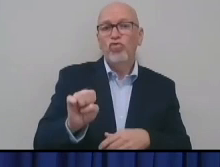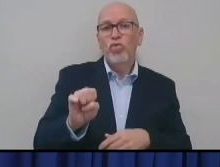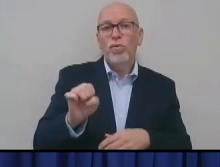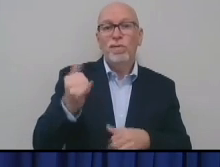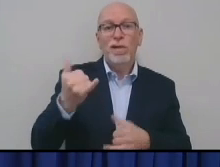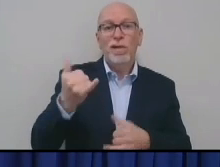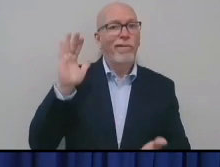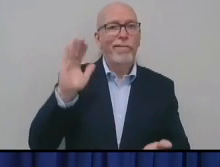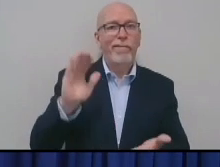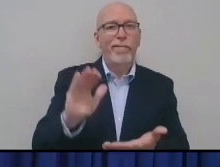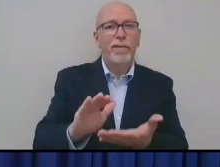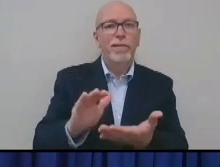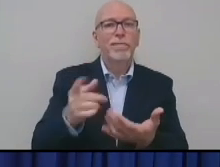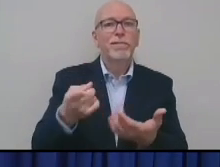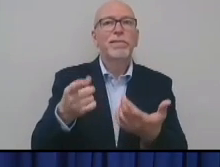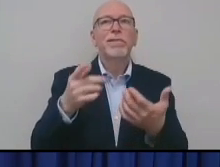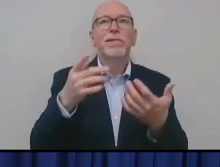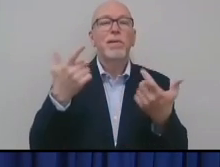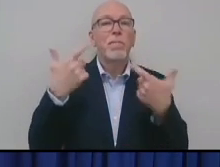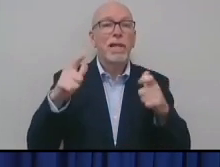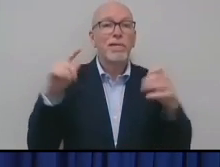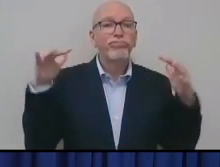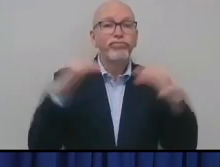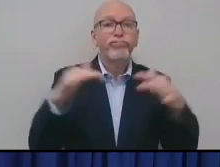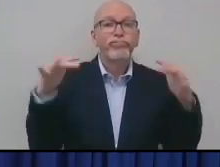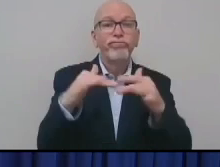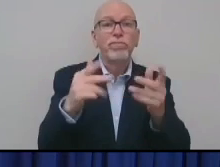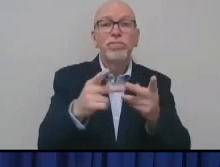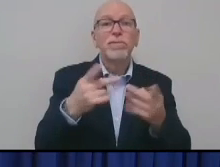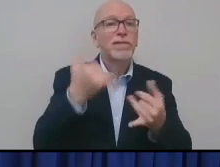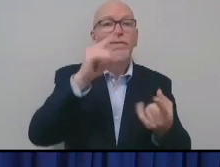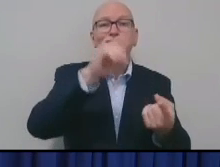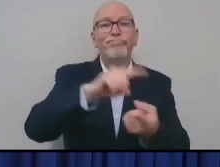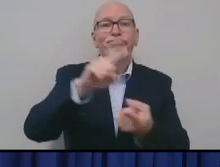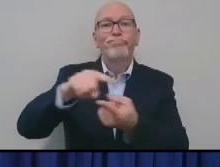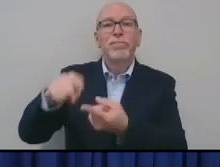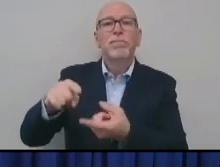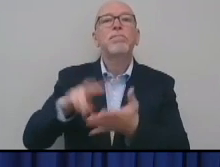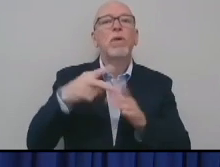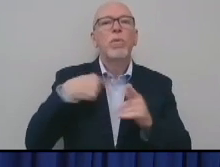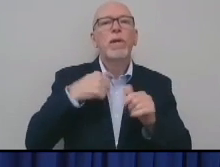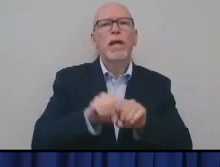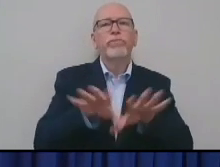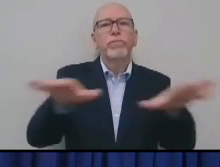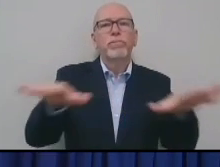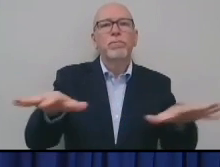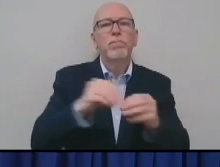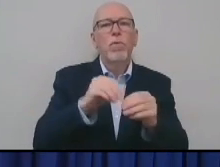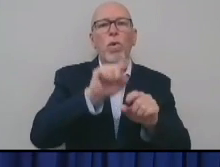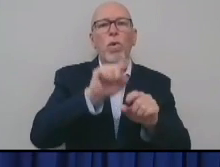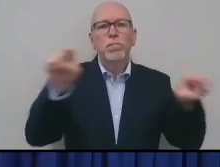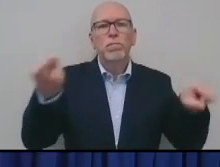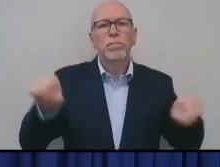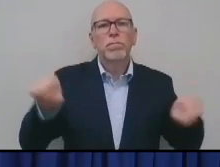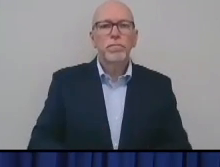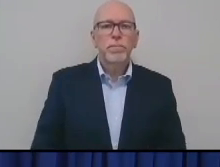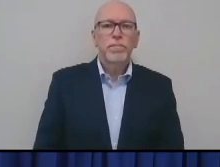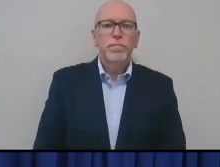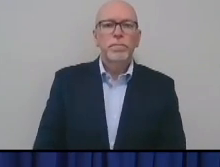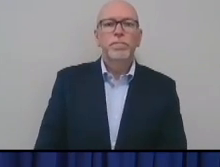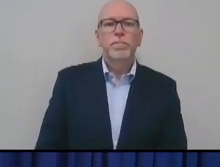the size of some of our mass vax locations. It'll make the opportunity to do that outreach more available.